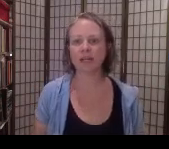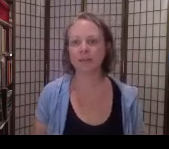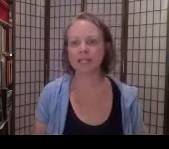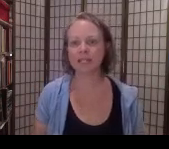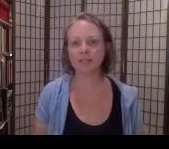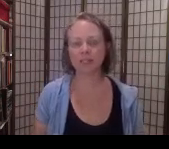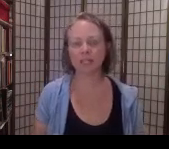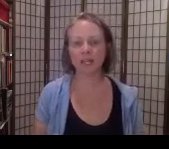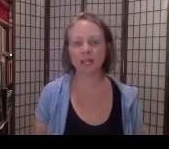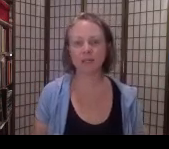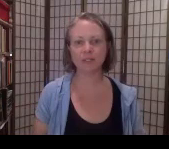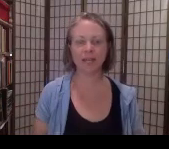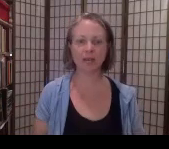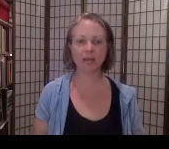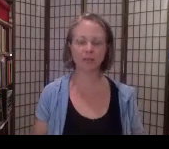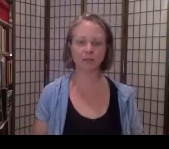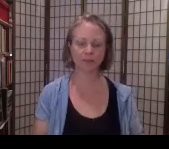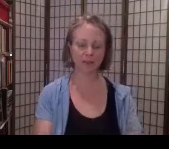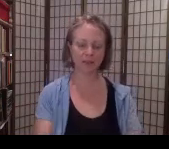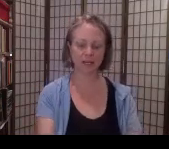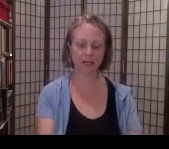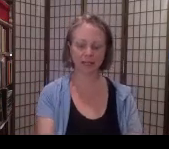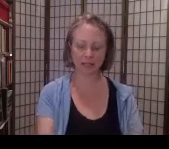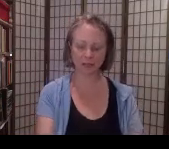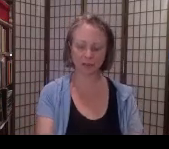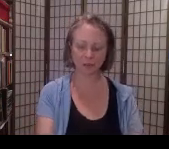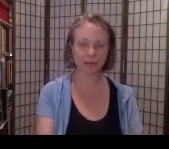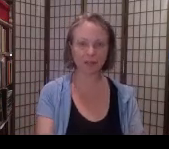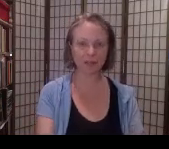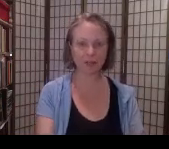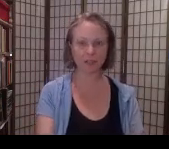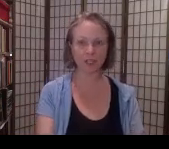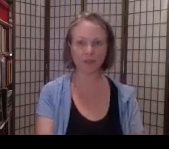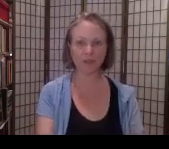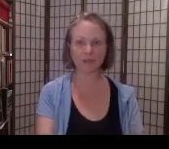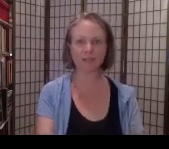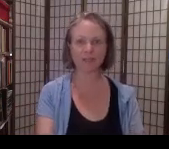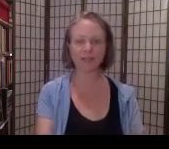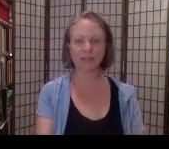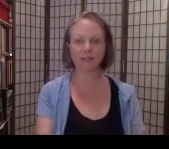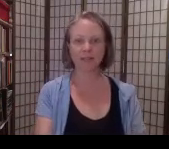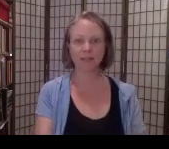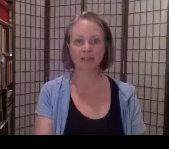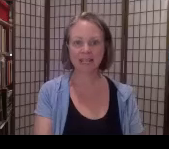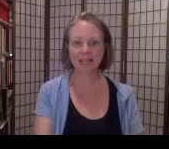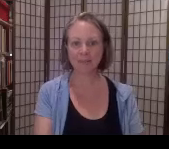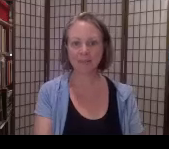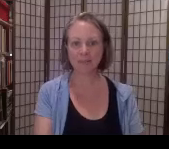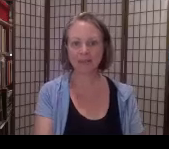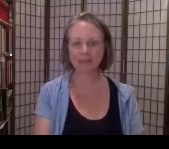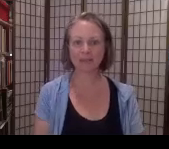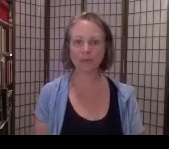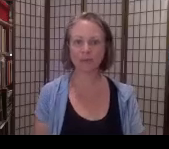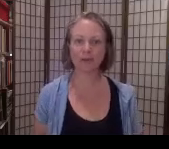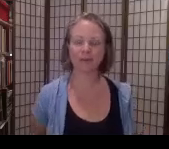kind of coming to the end of our time here today. I wonder if there's anything else you definitely want to share with us. Anything I